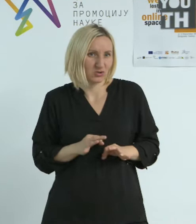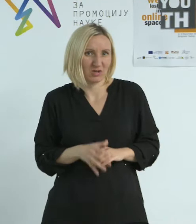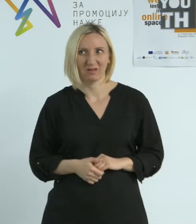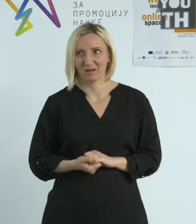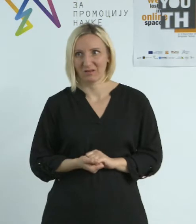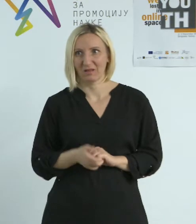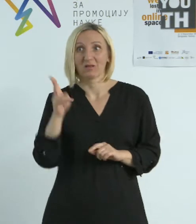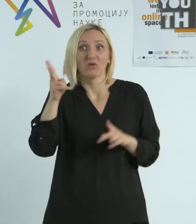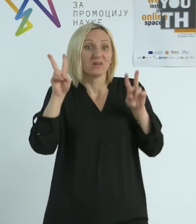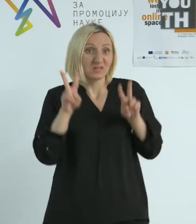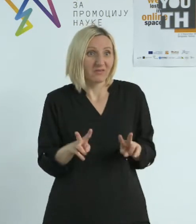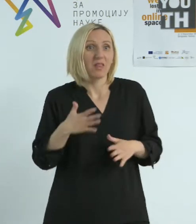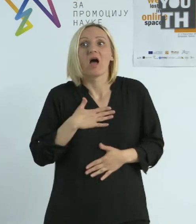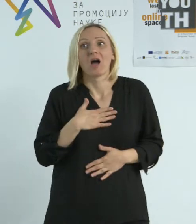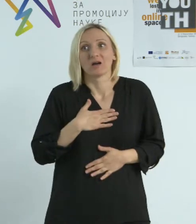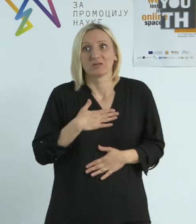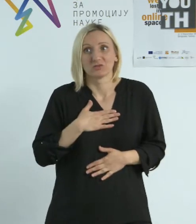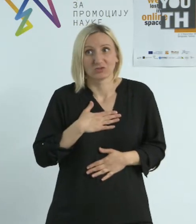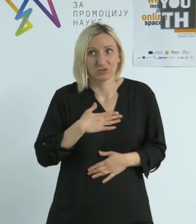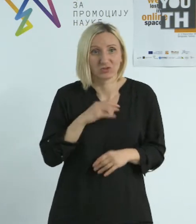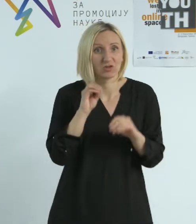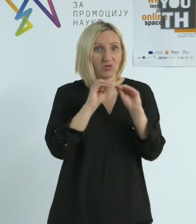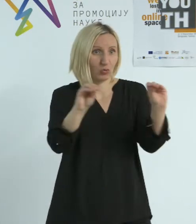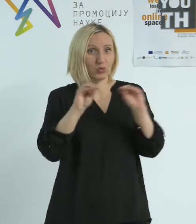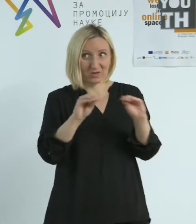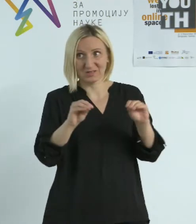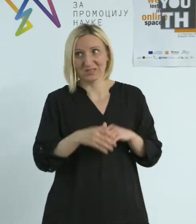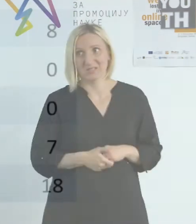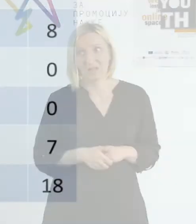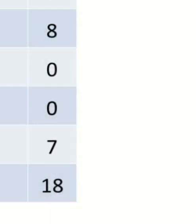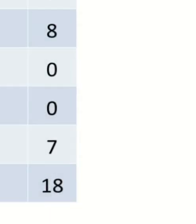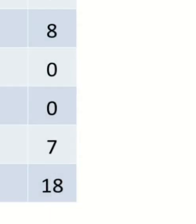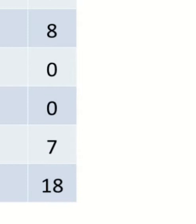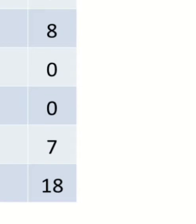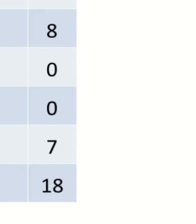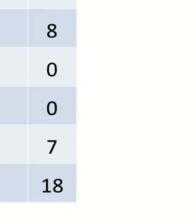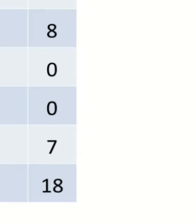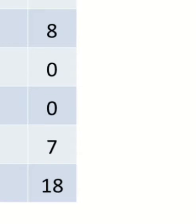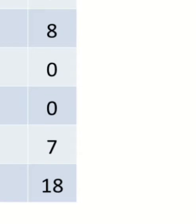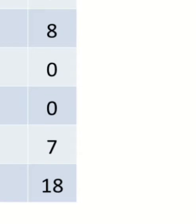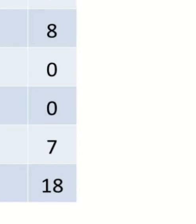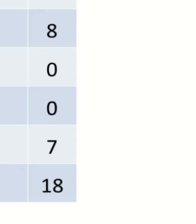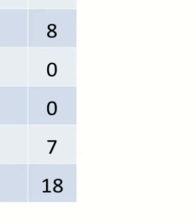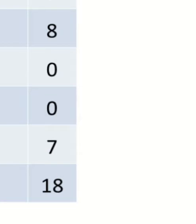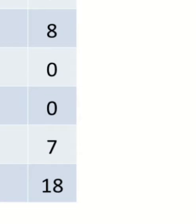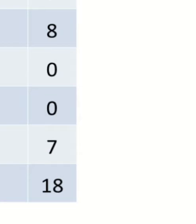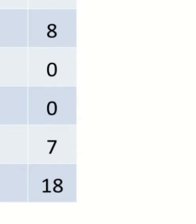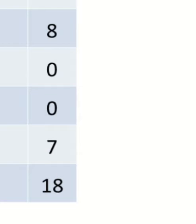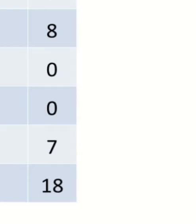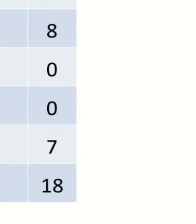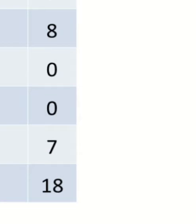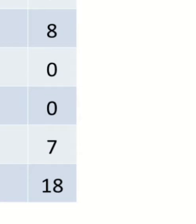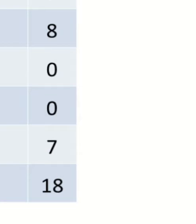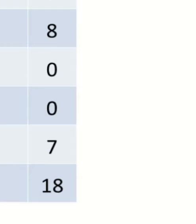of our course. That way we have a lot of things to learn. And some of the problems